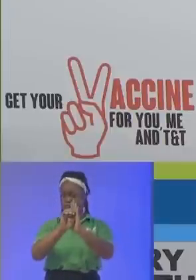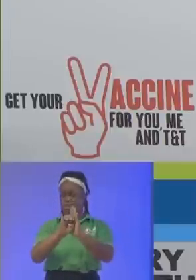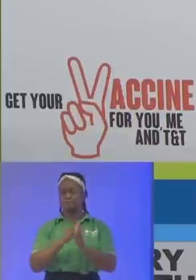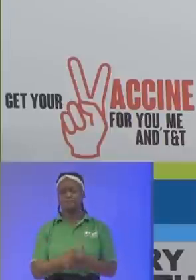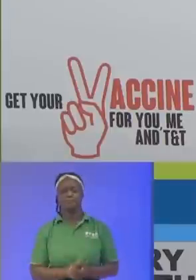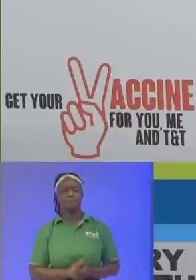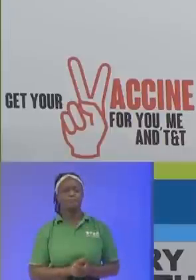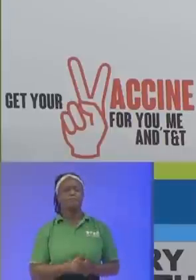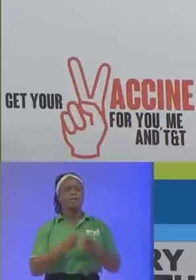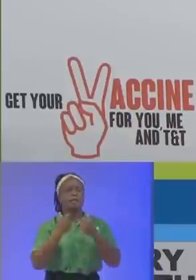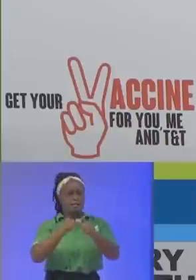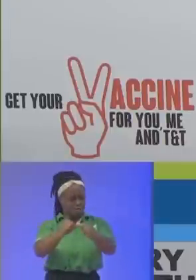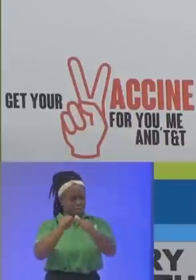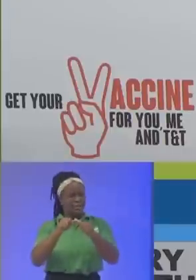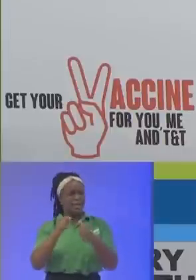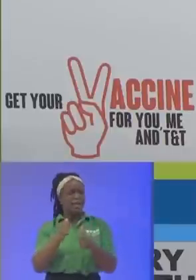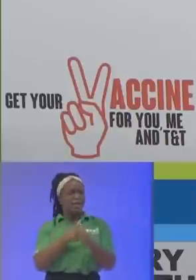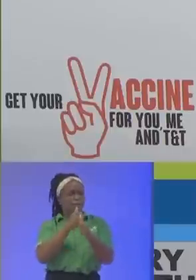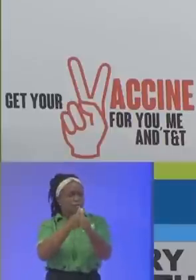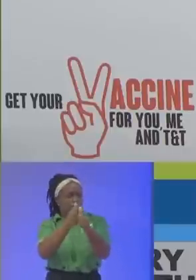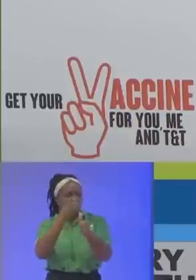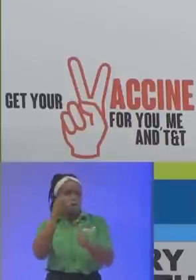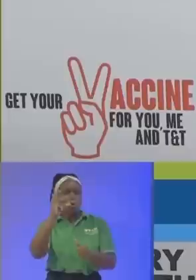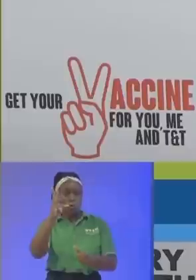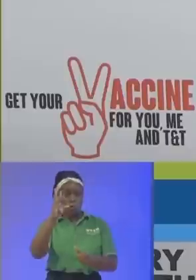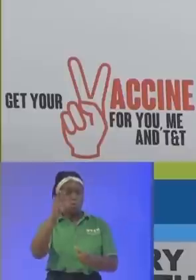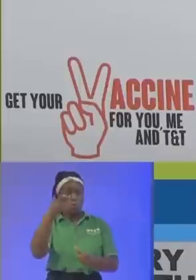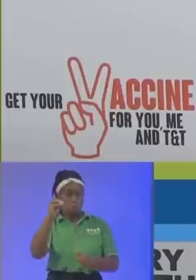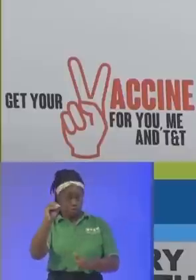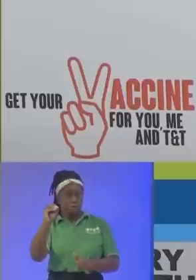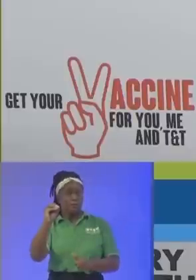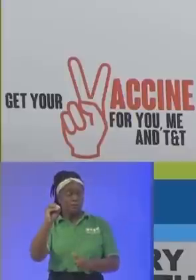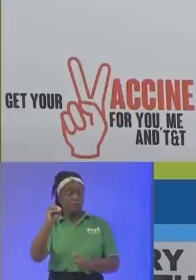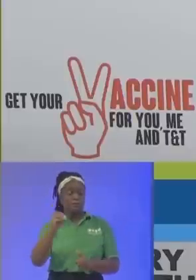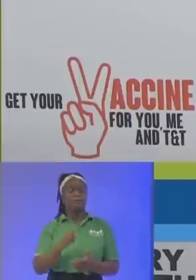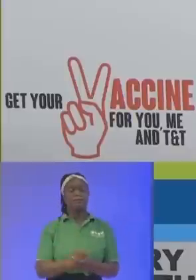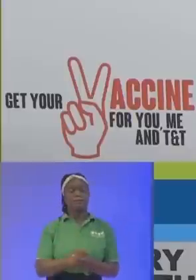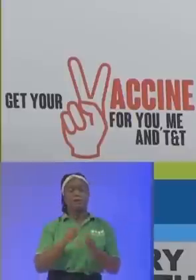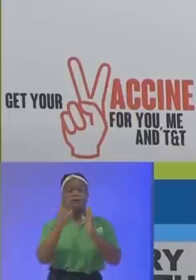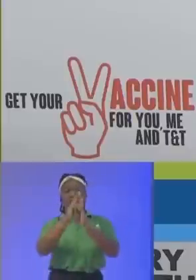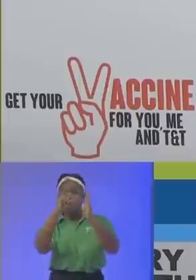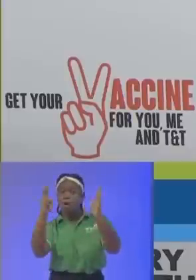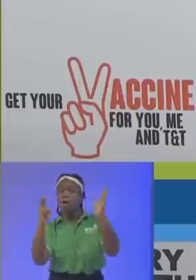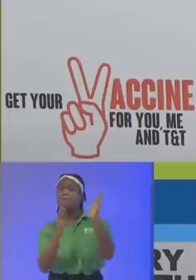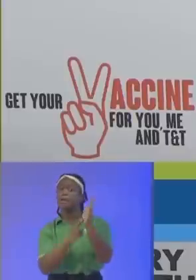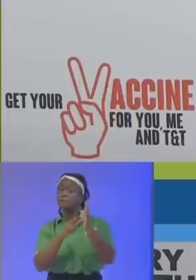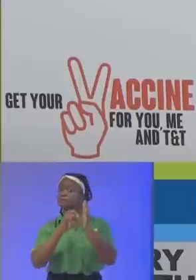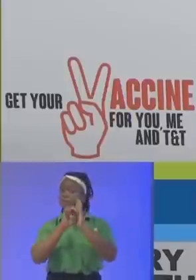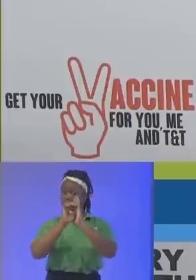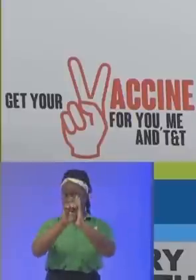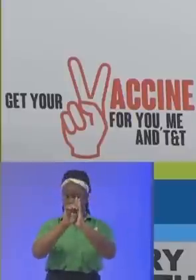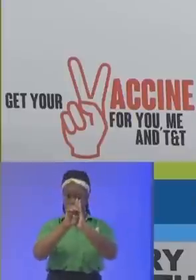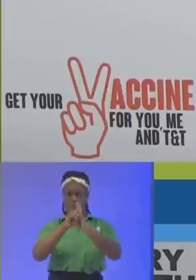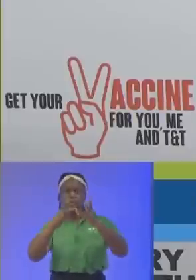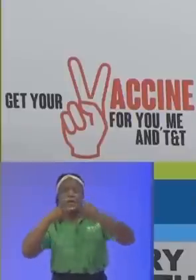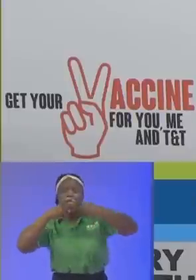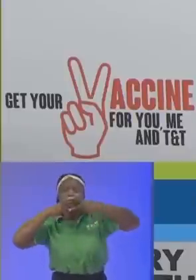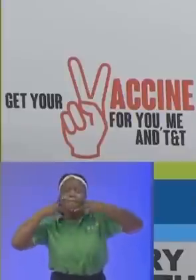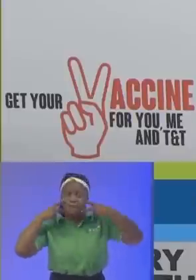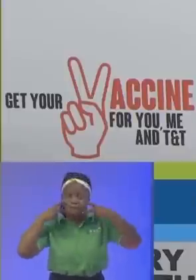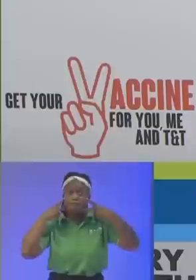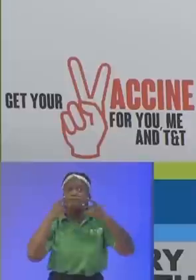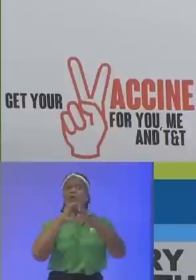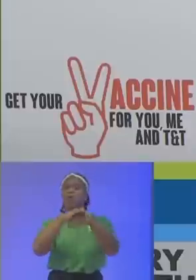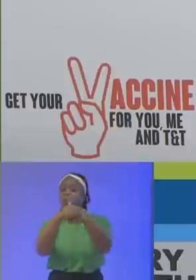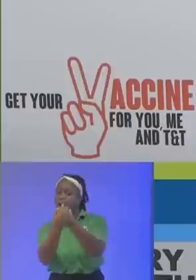wear your mask properly, watch your distance, and wash your hands, even if you are vaccinated and boosted. The concern